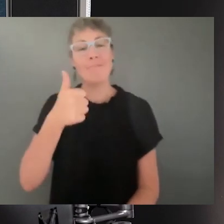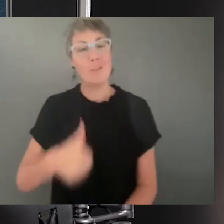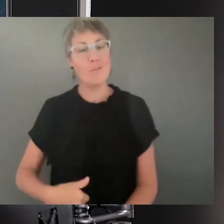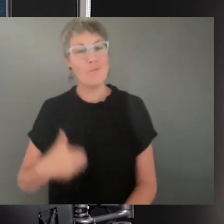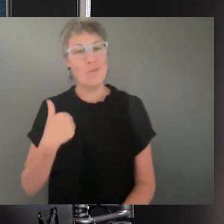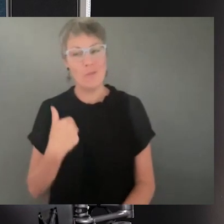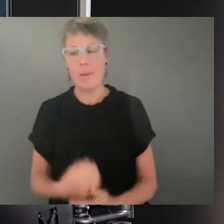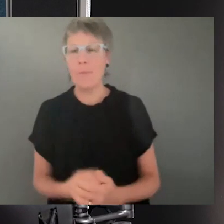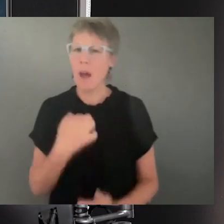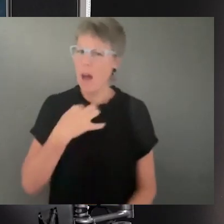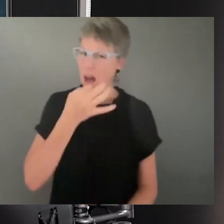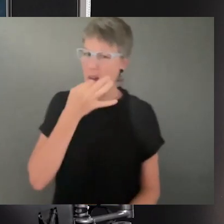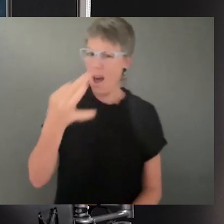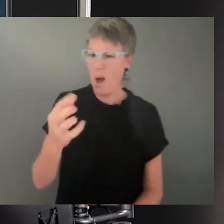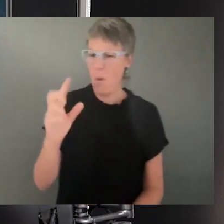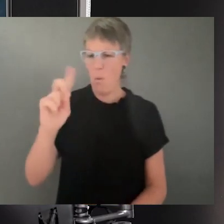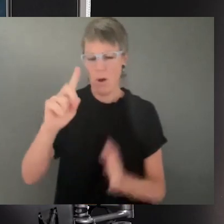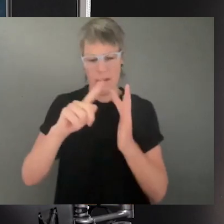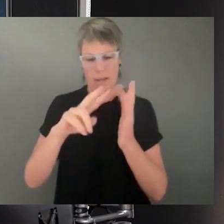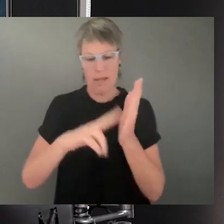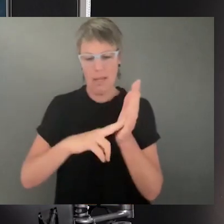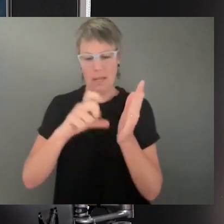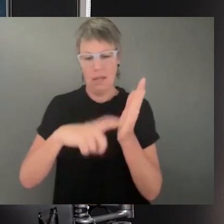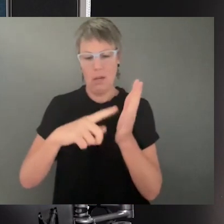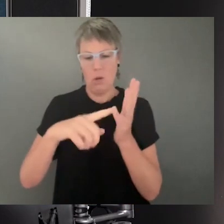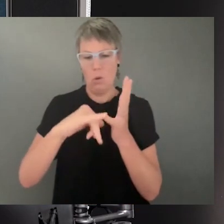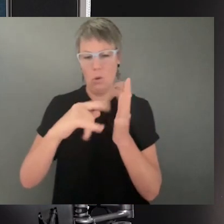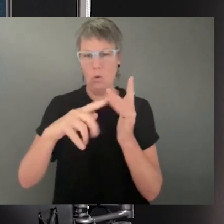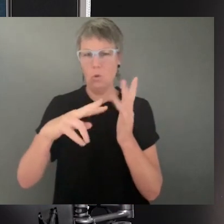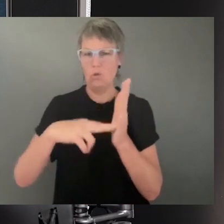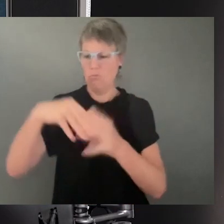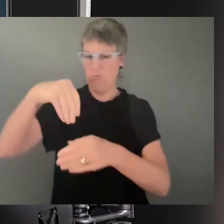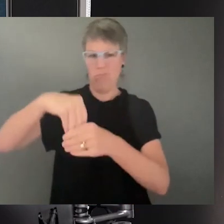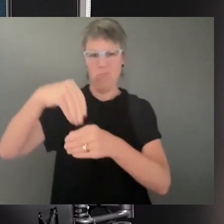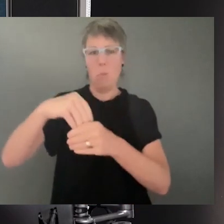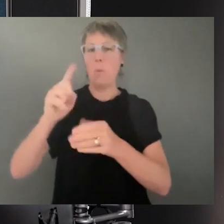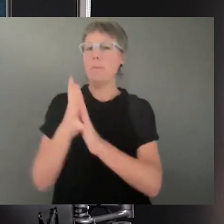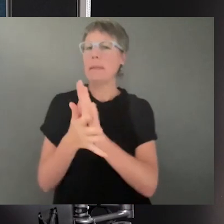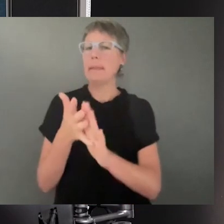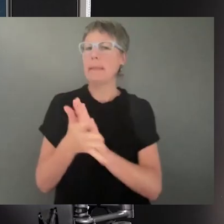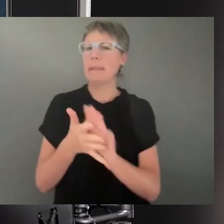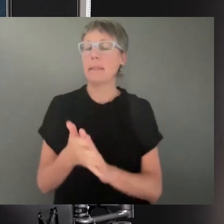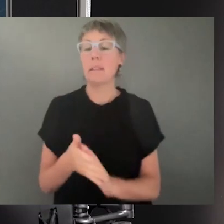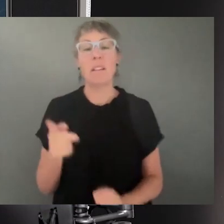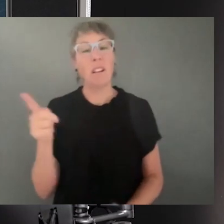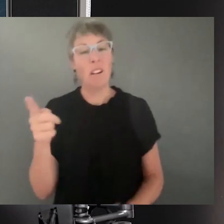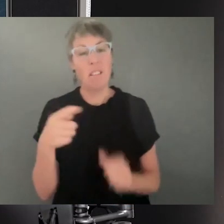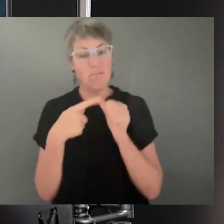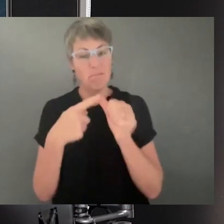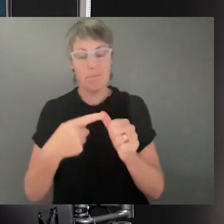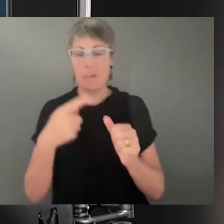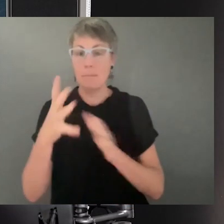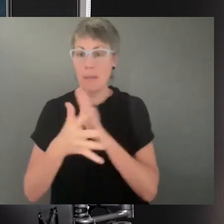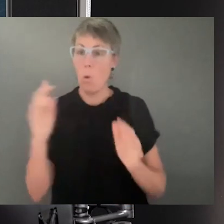Inclusion means everybody gets to take part, and everybody gets to take part in a way that works for them and in a way that they get to